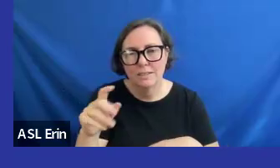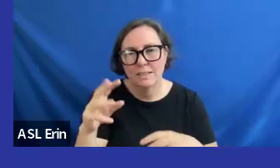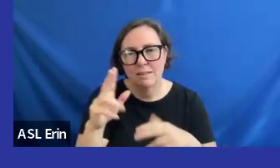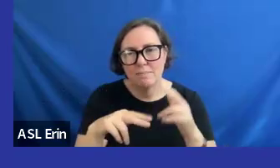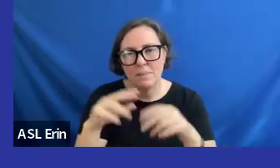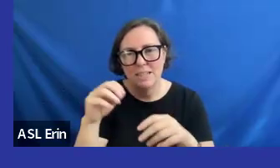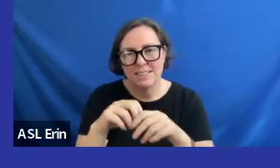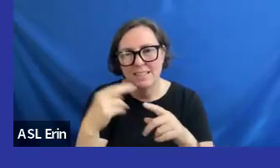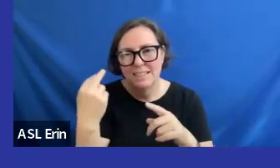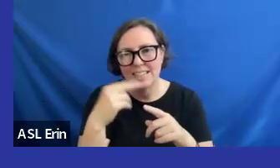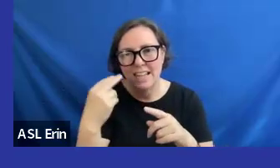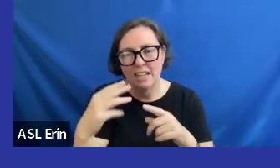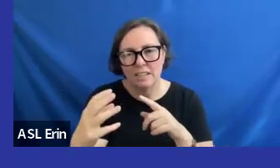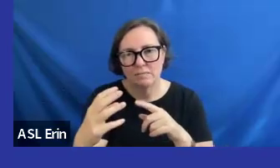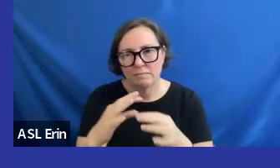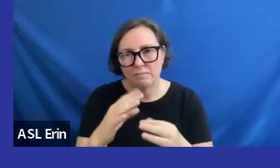are mostly